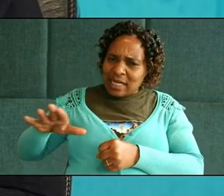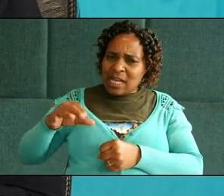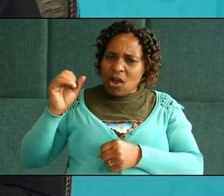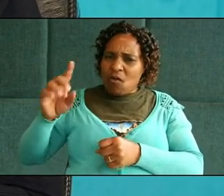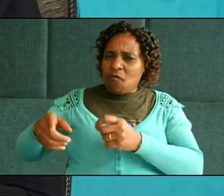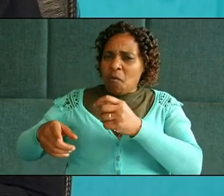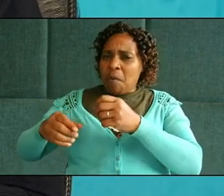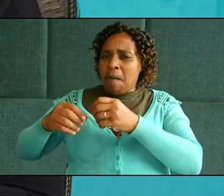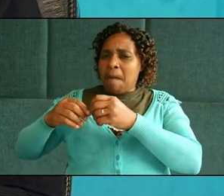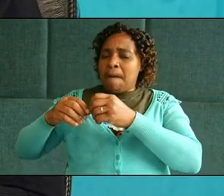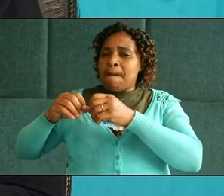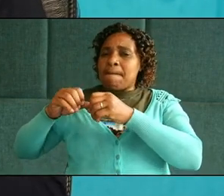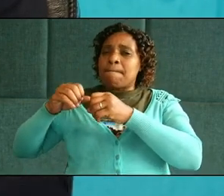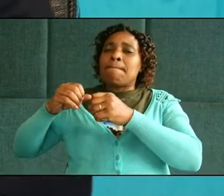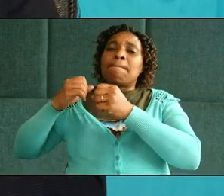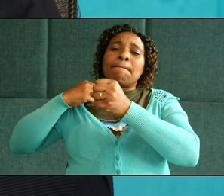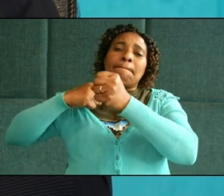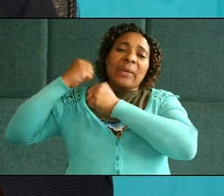the sin of murder was,